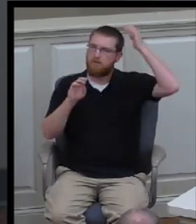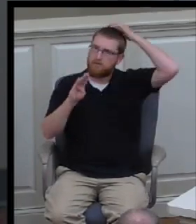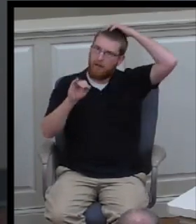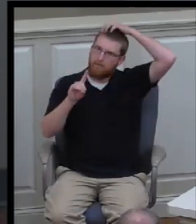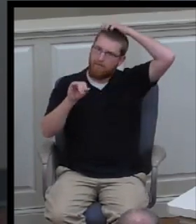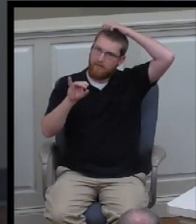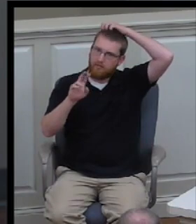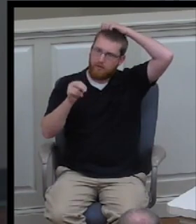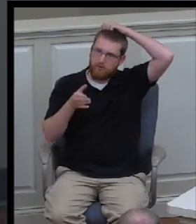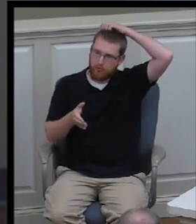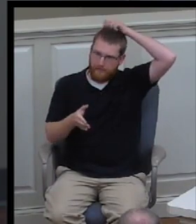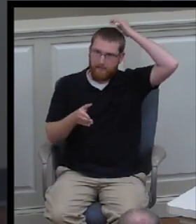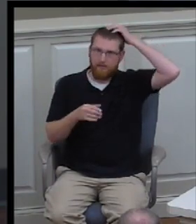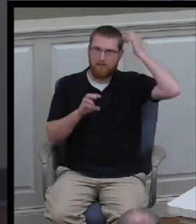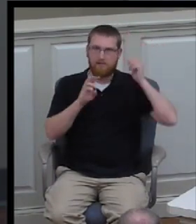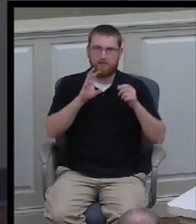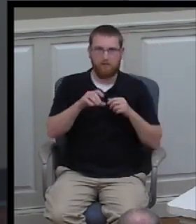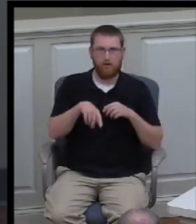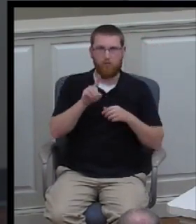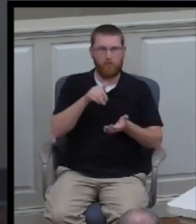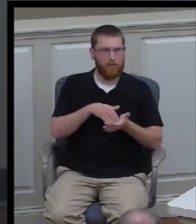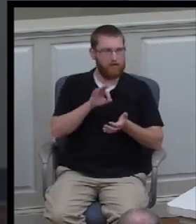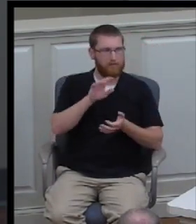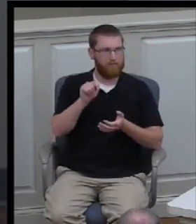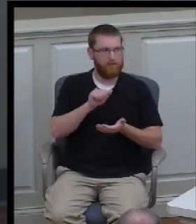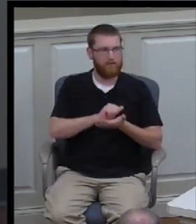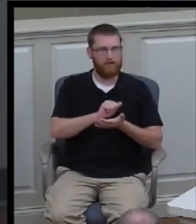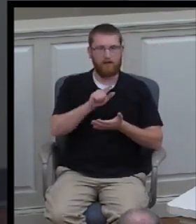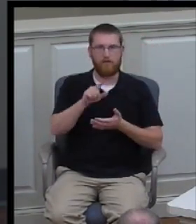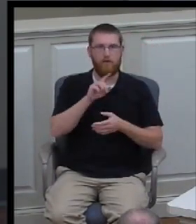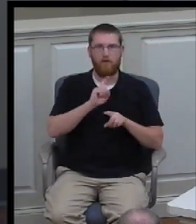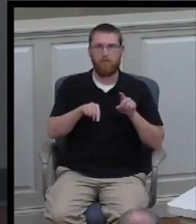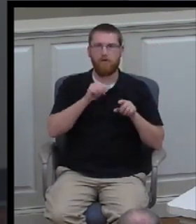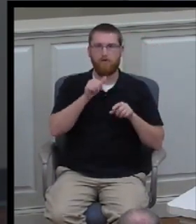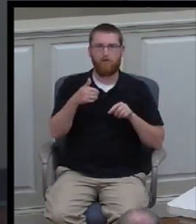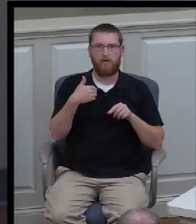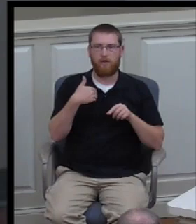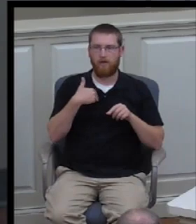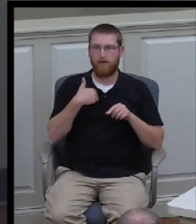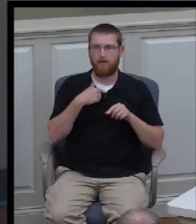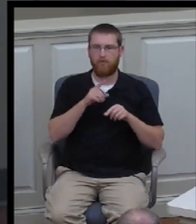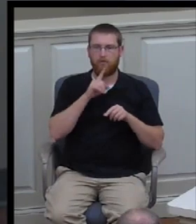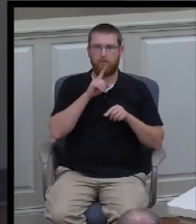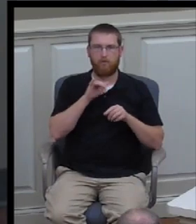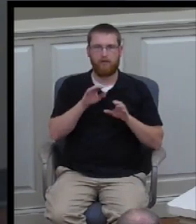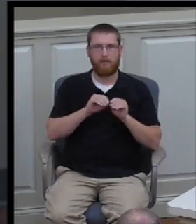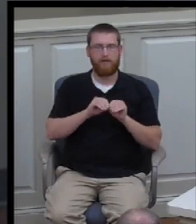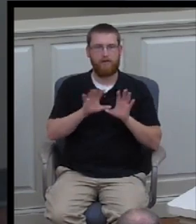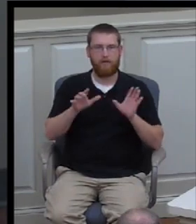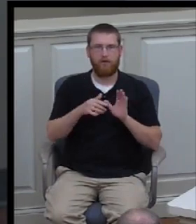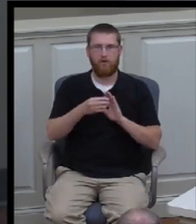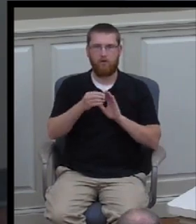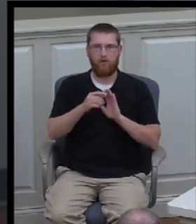maybe 600 feet or 1,000 feet at far depth, but we really don't have real clear guidance in the zoning ordinance